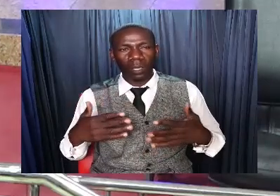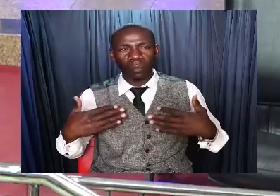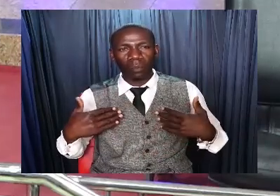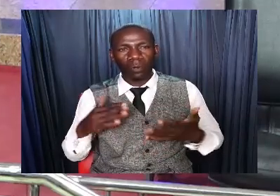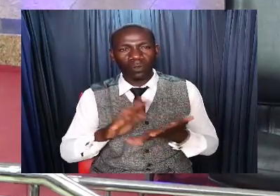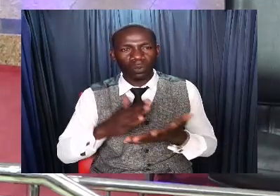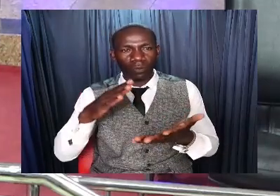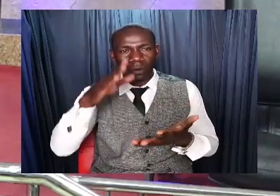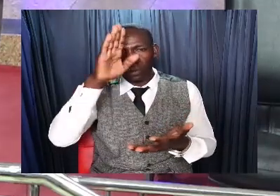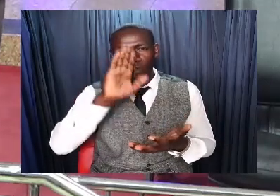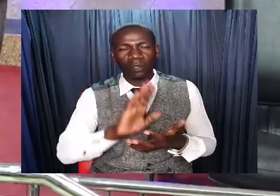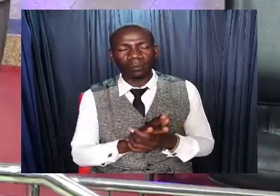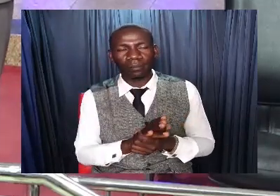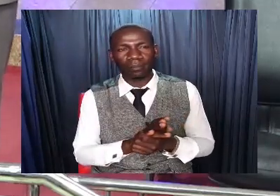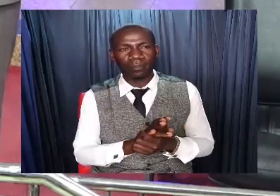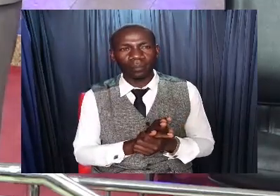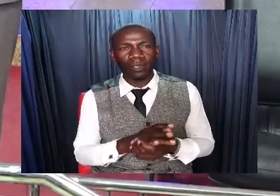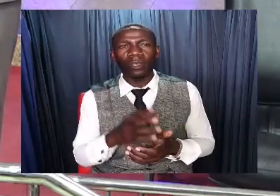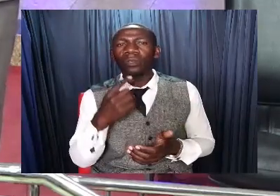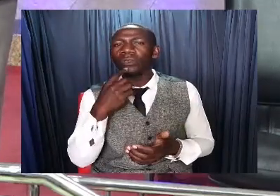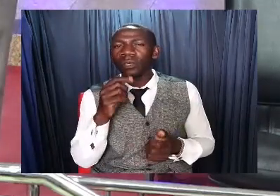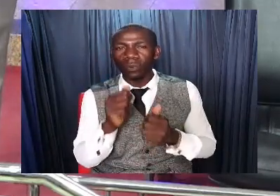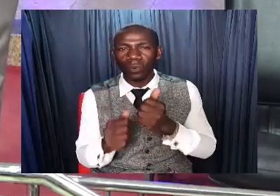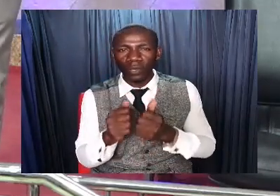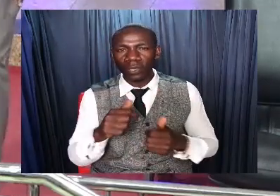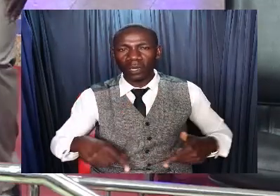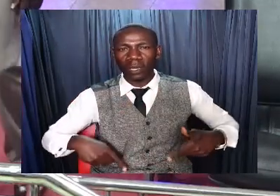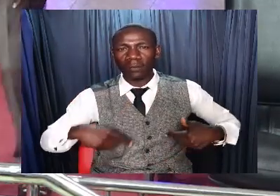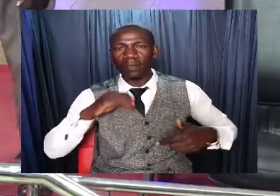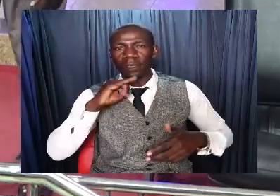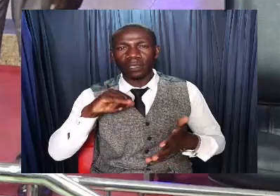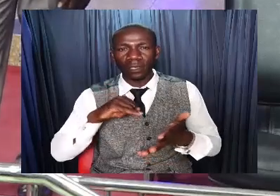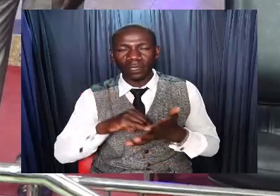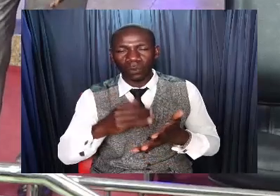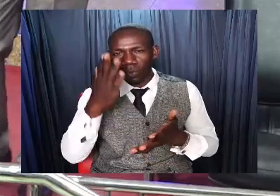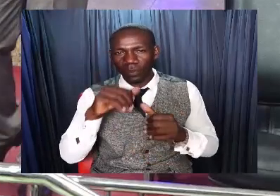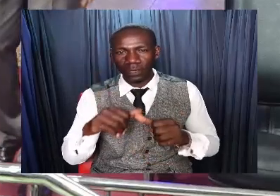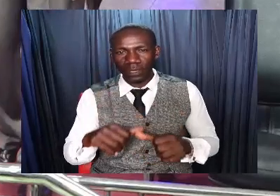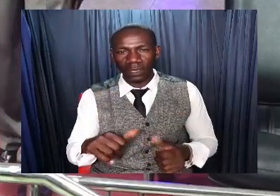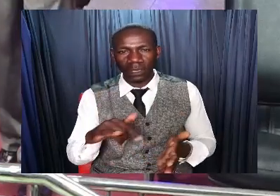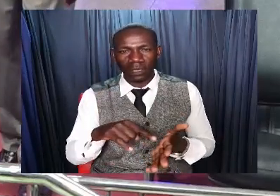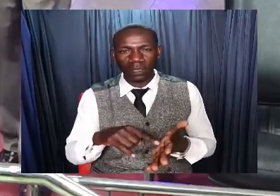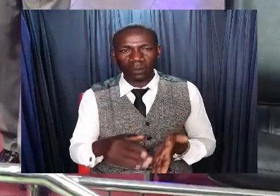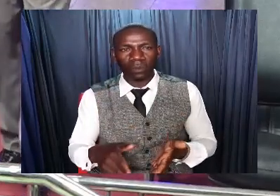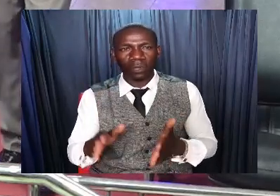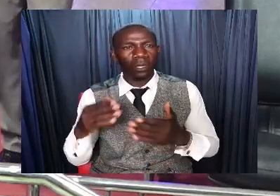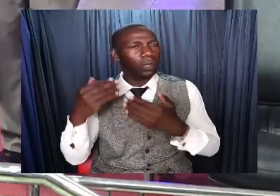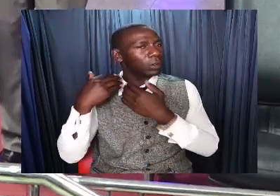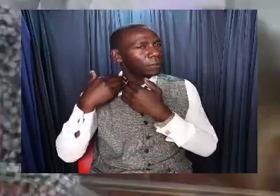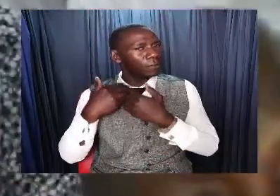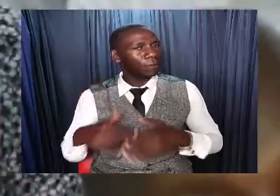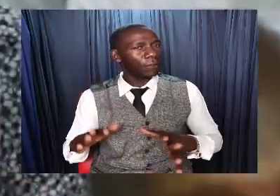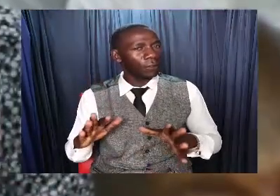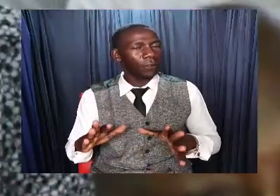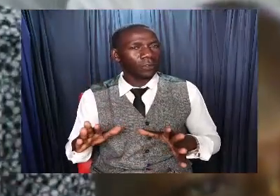watu wamtukuze Mungu. For people to glorify God. Wewe wasema ni maisha gani haya? You say which life is this? Na kwa nini naishi hii? And why am I living in this level? Unakataa kuumbwa